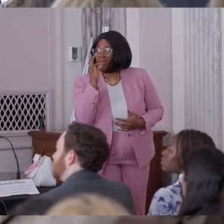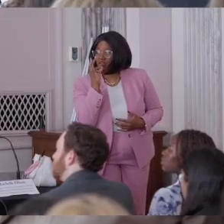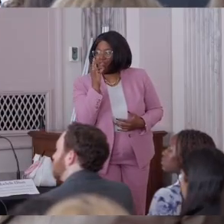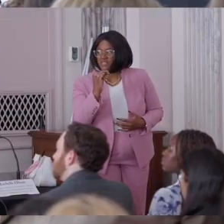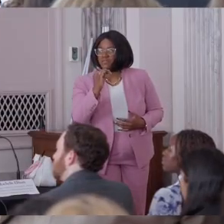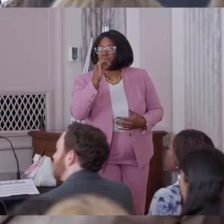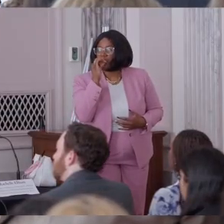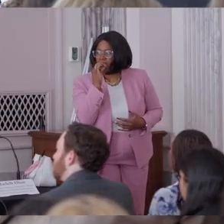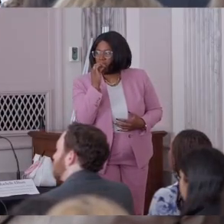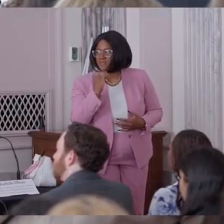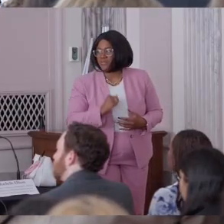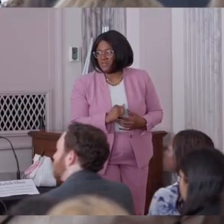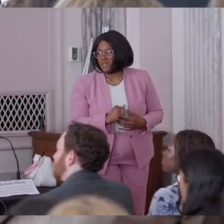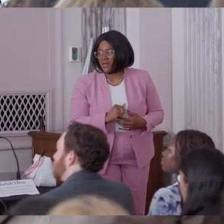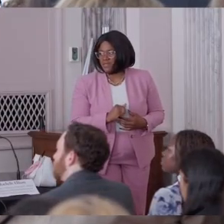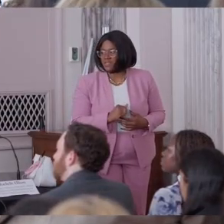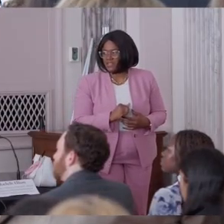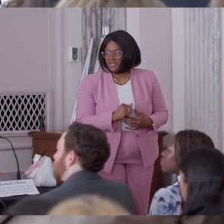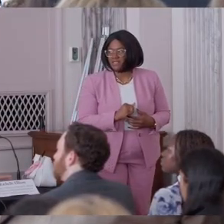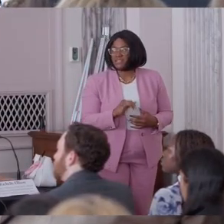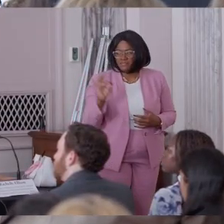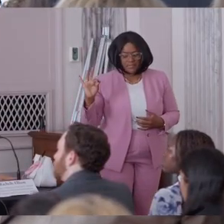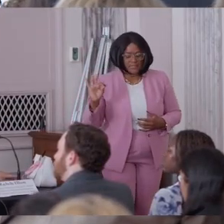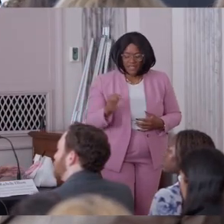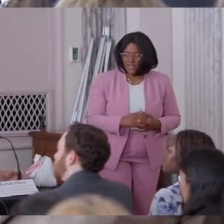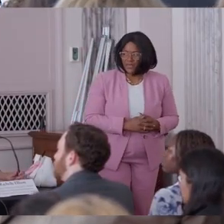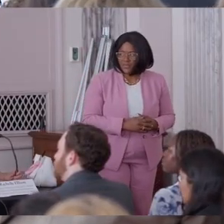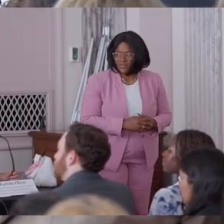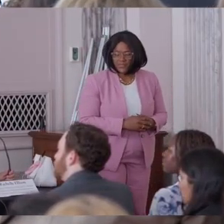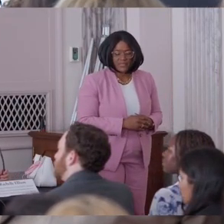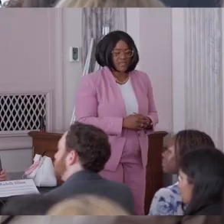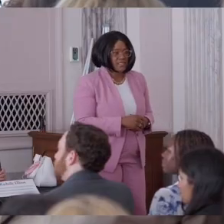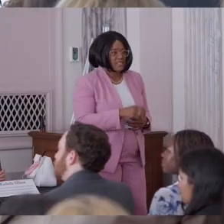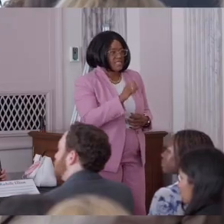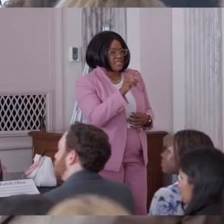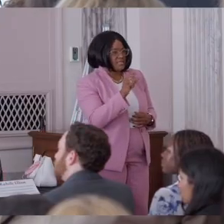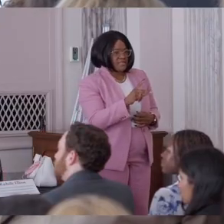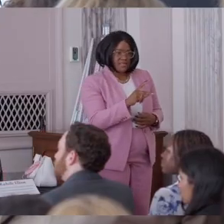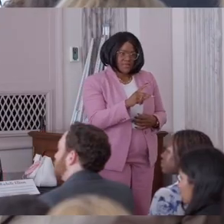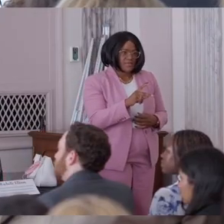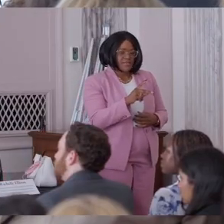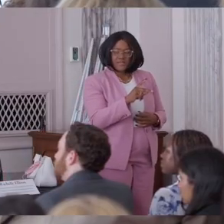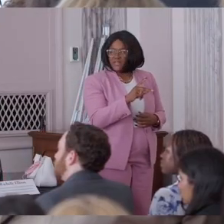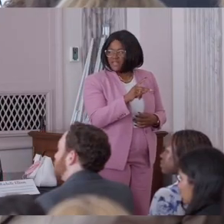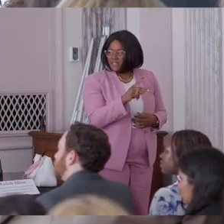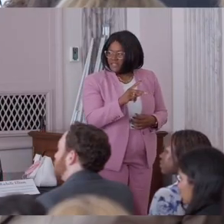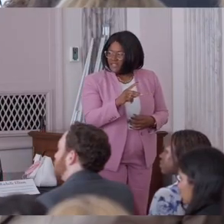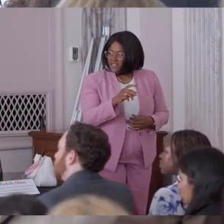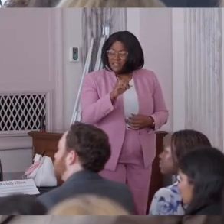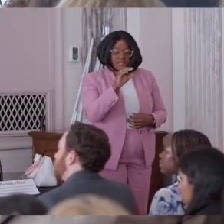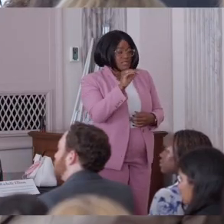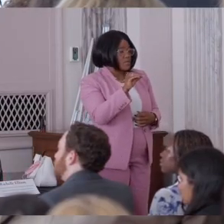We need microphones to be. Microphone. I'm sorry, is that now? Okay. Cool. No, thank you.